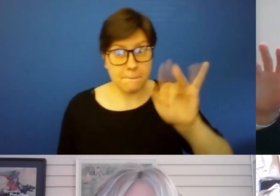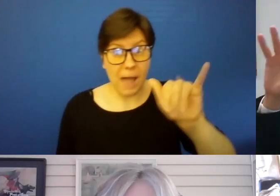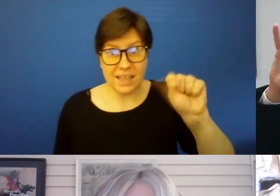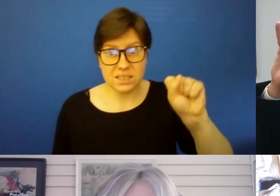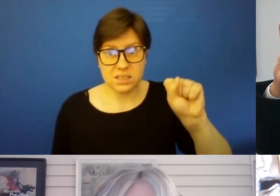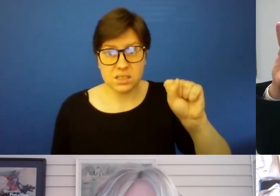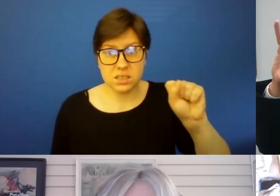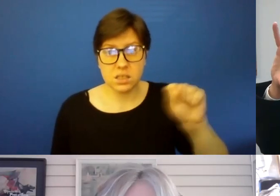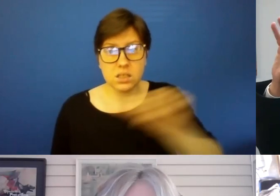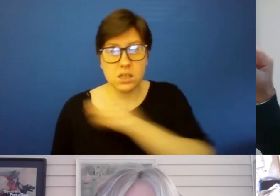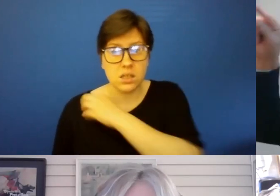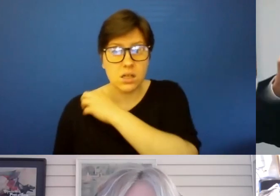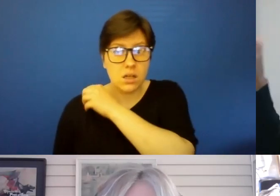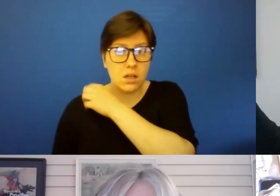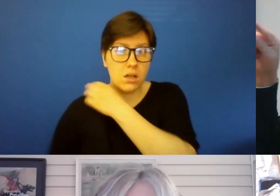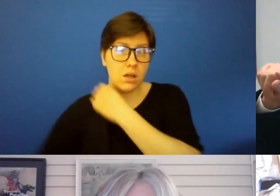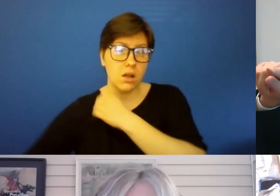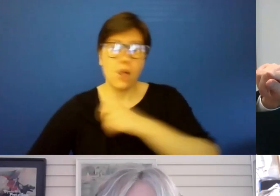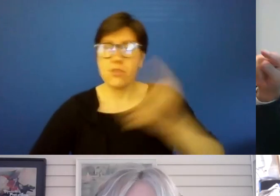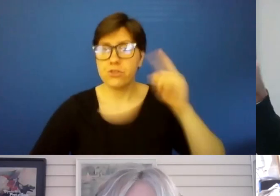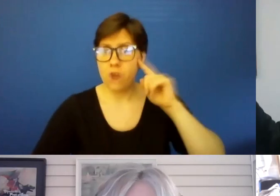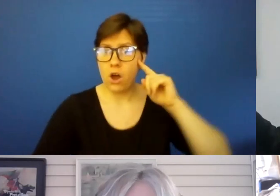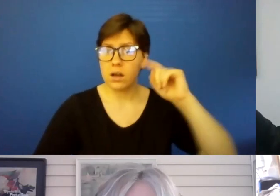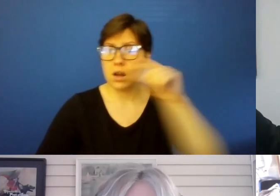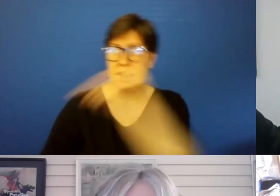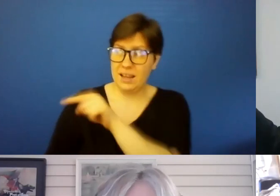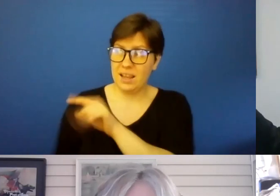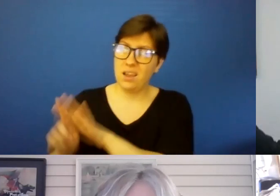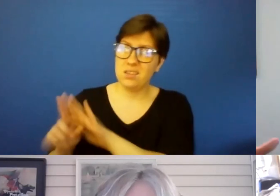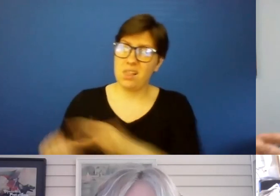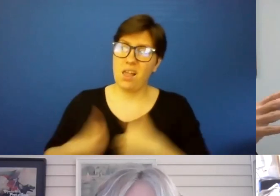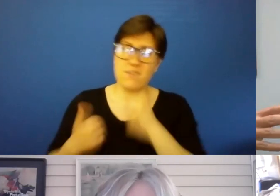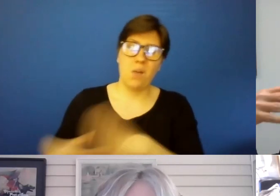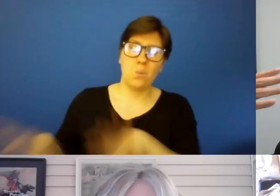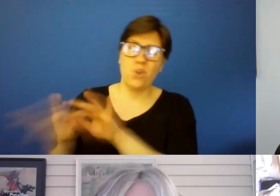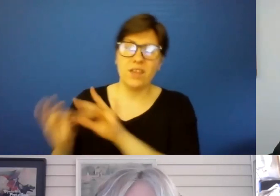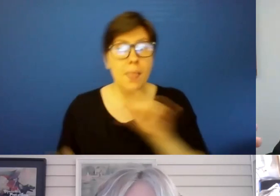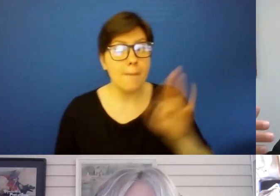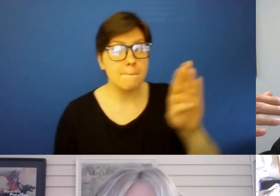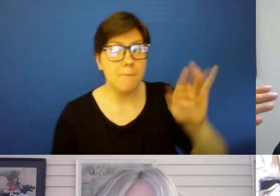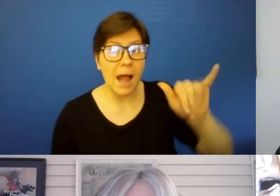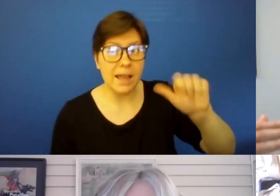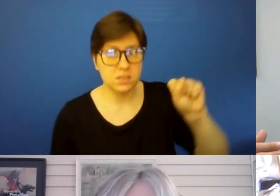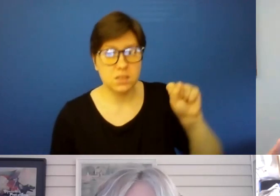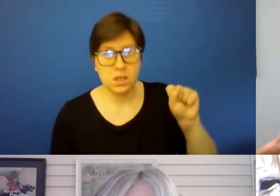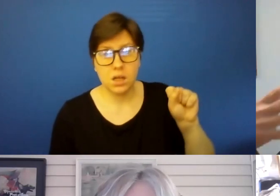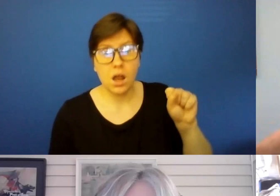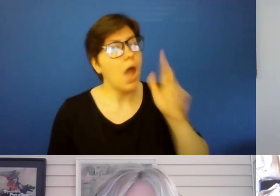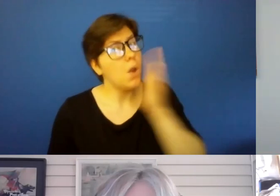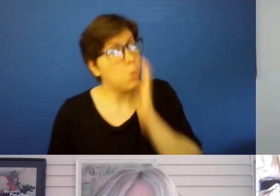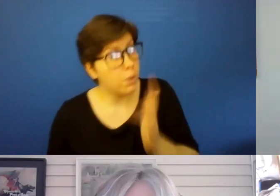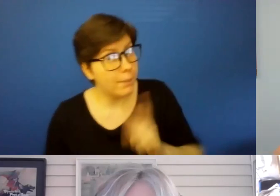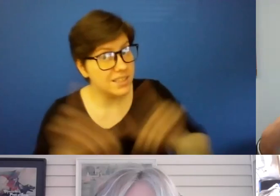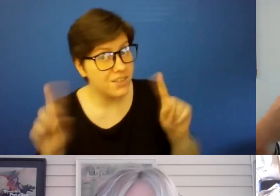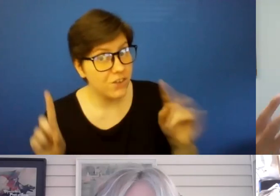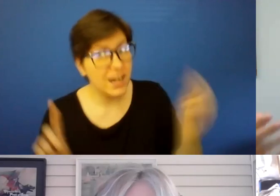audio, who thought that Michael Hickson's life wasn't worth living, right? It would have been very, very different if